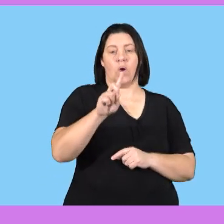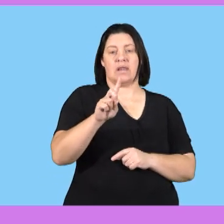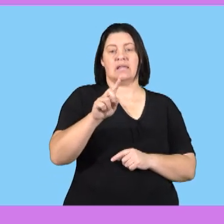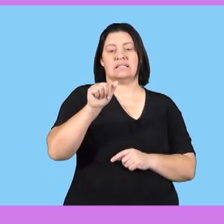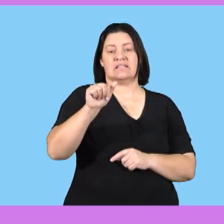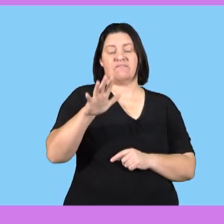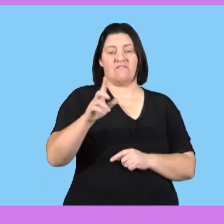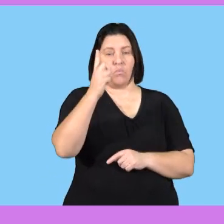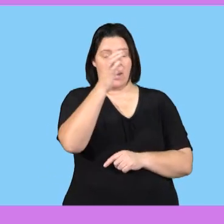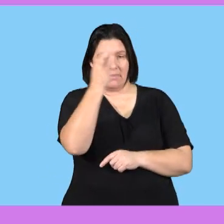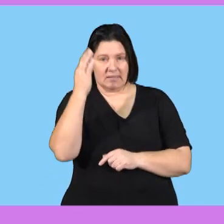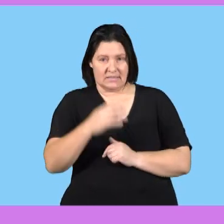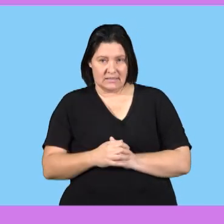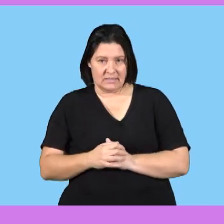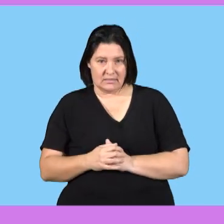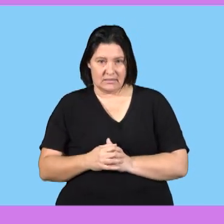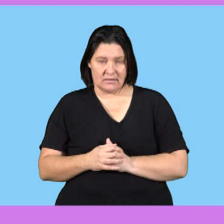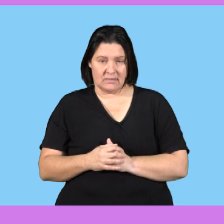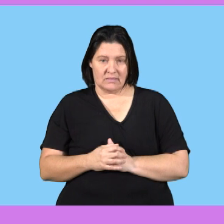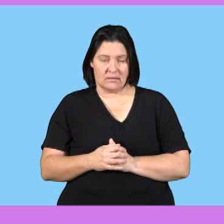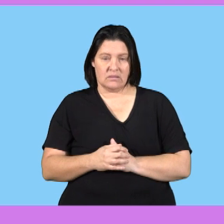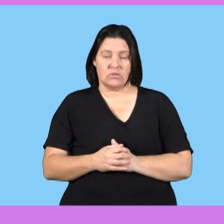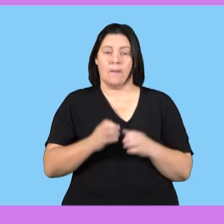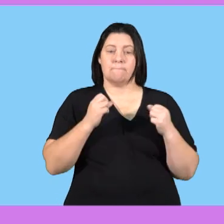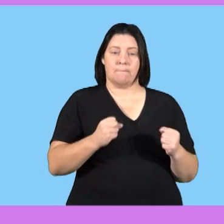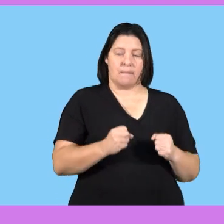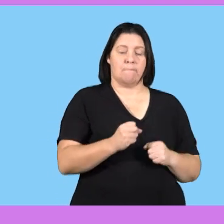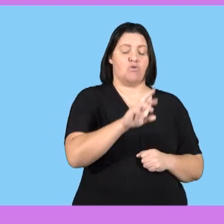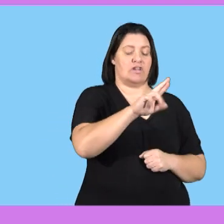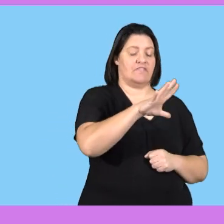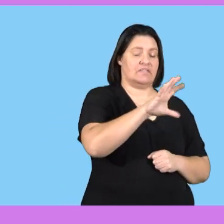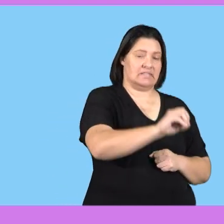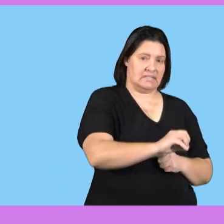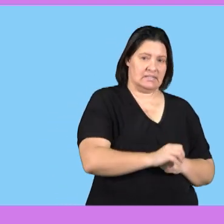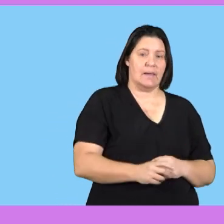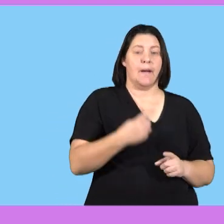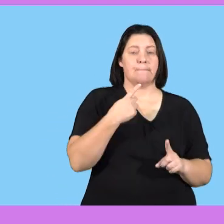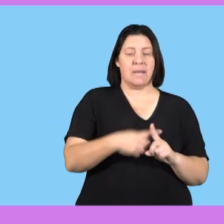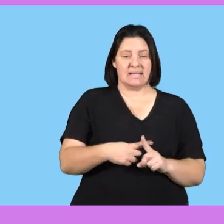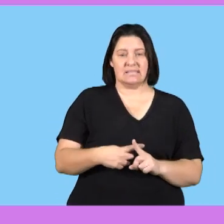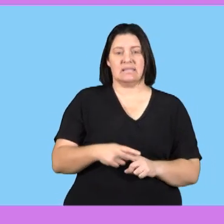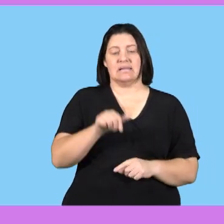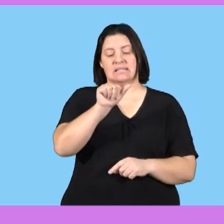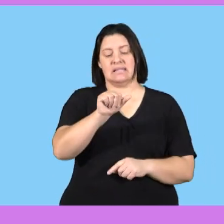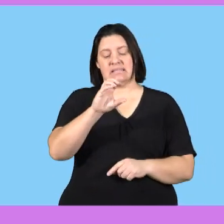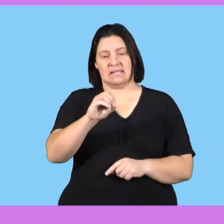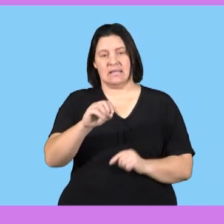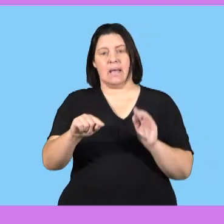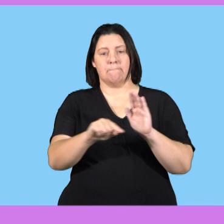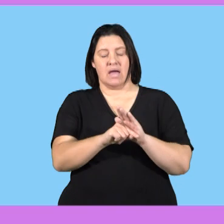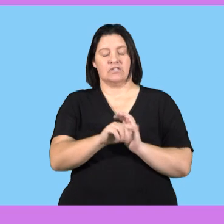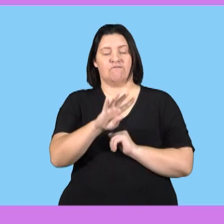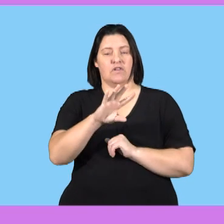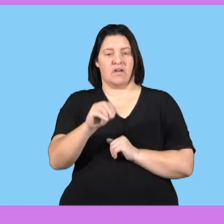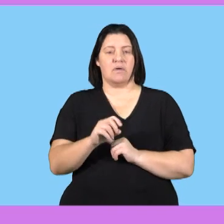165 per minute. Okay, so let's keep our subscription fee, 50 Rand, plus 60 minus 45,